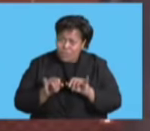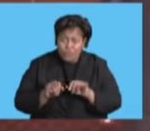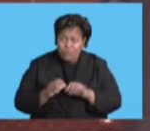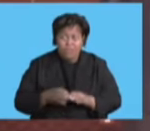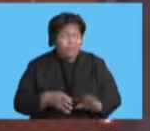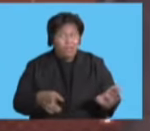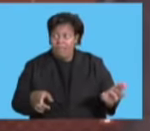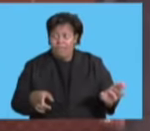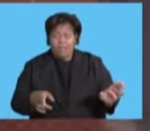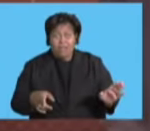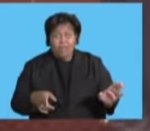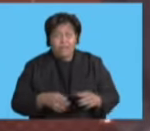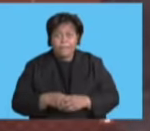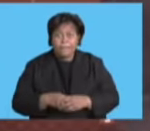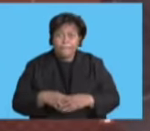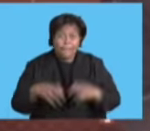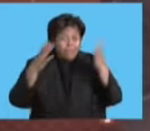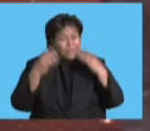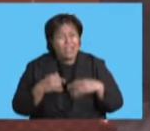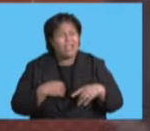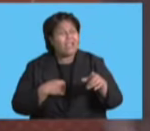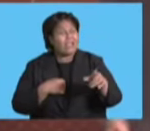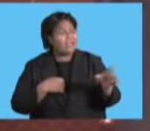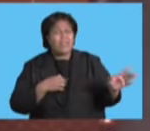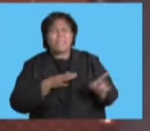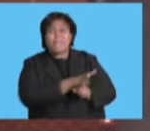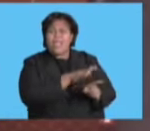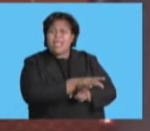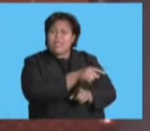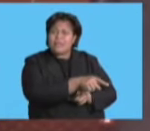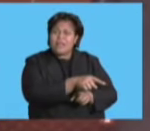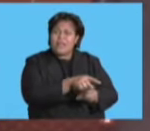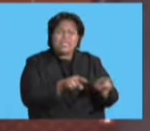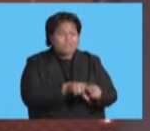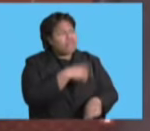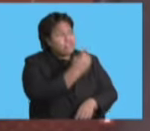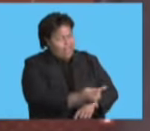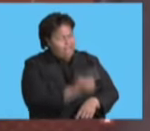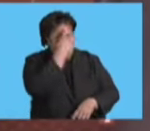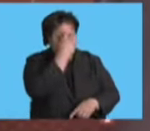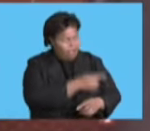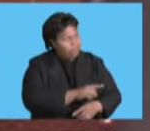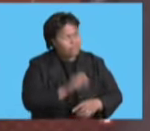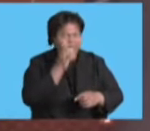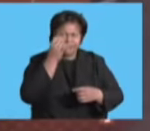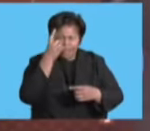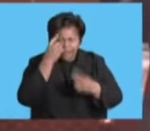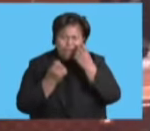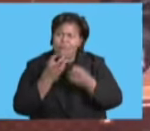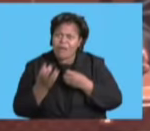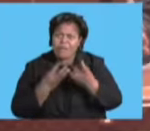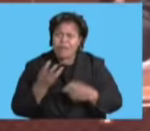being treated, Mr. Speaker, like the instigator of the assault by the Honourable Prime Minister. You know,